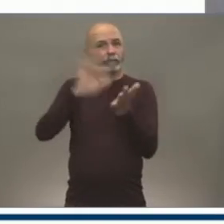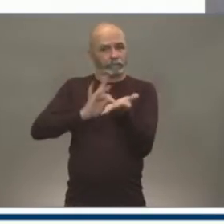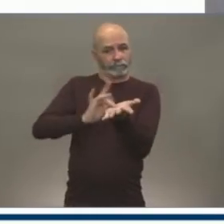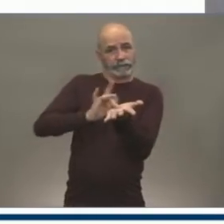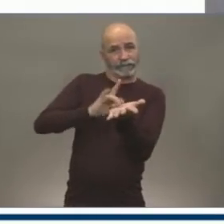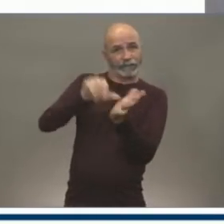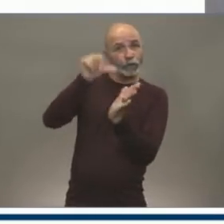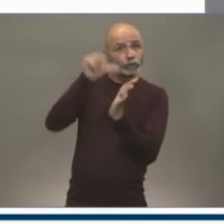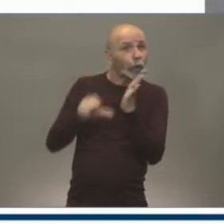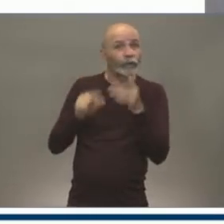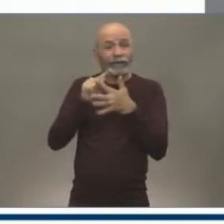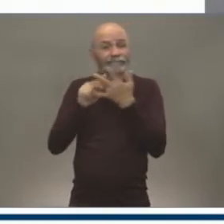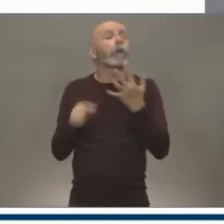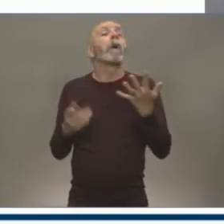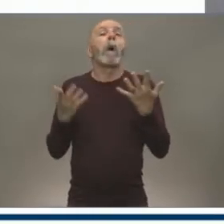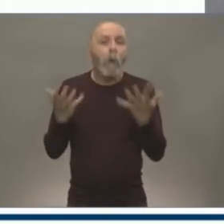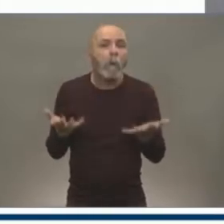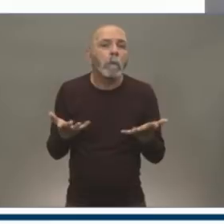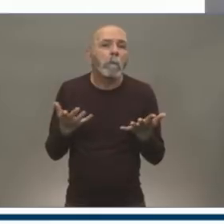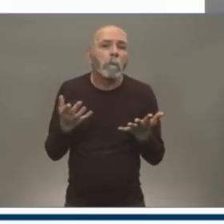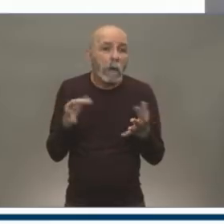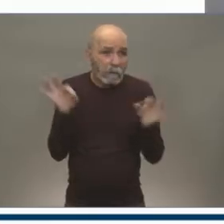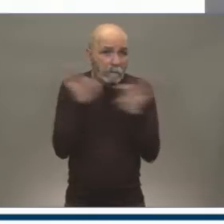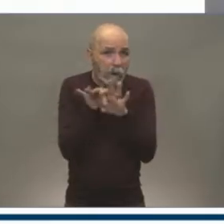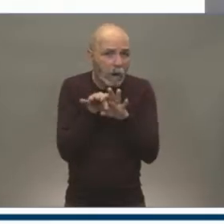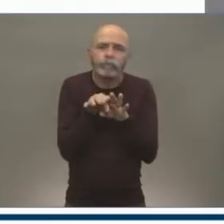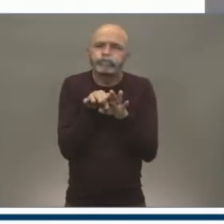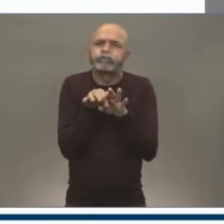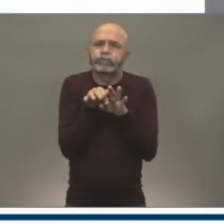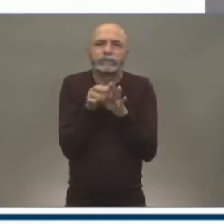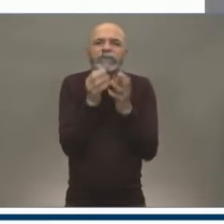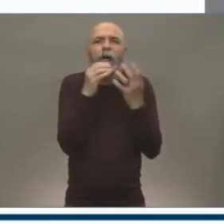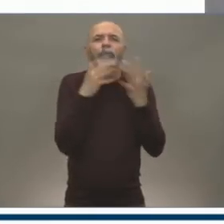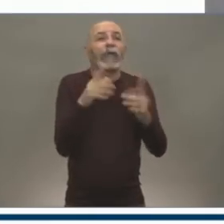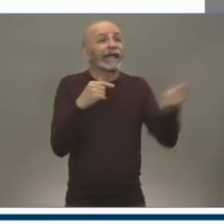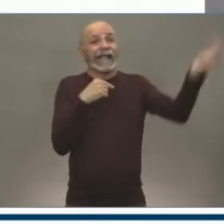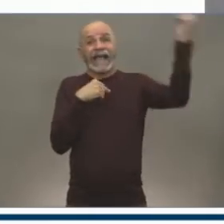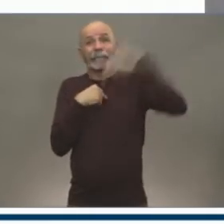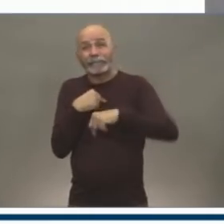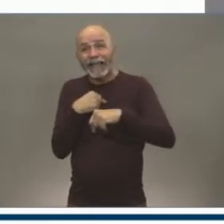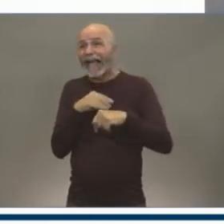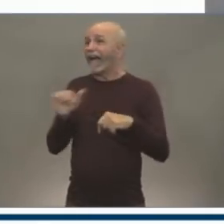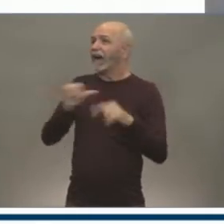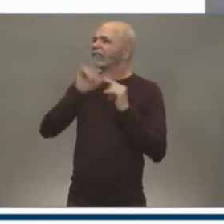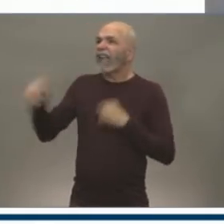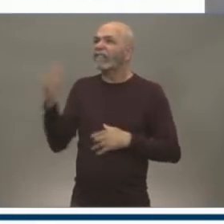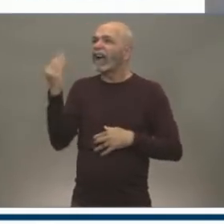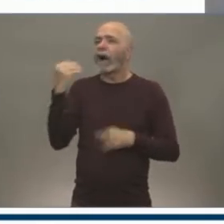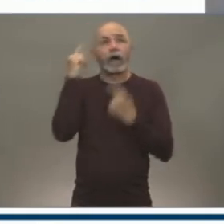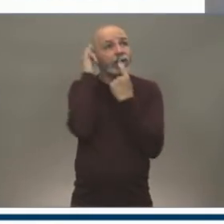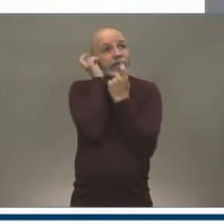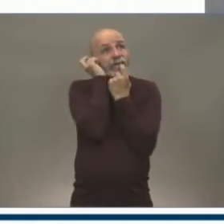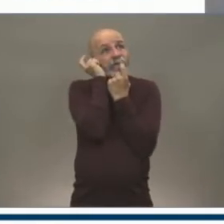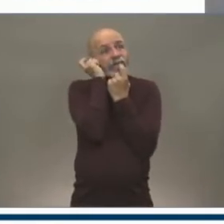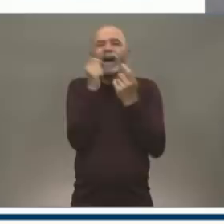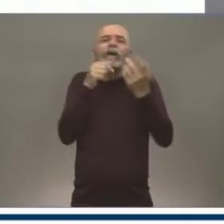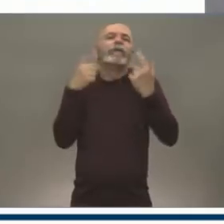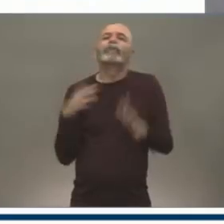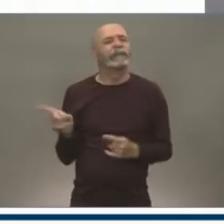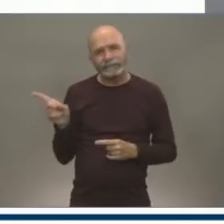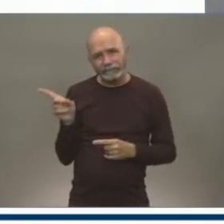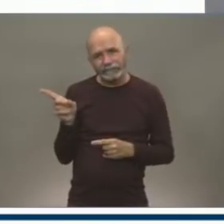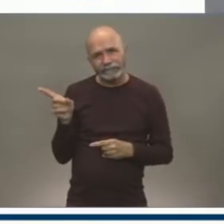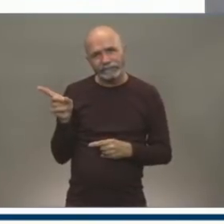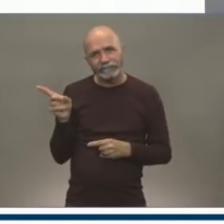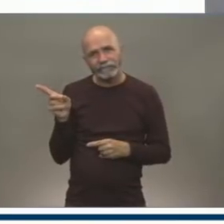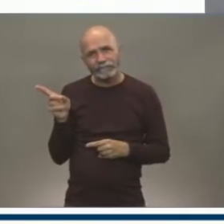appointments or some other essential service, they will not have to isolate if they are within the Atlantic provinces. All of the other restrictions